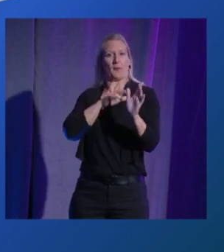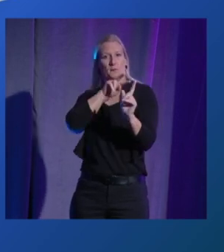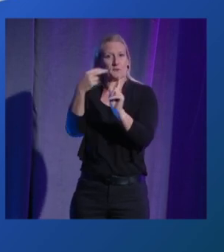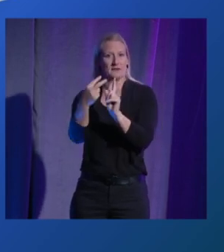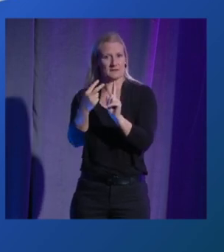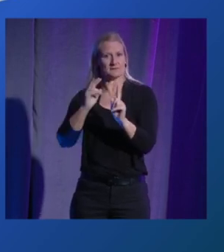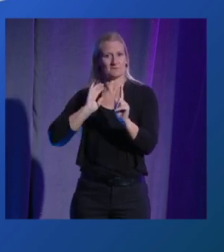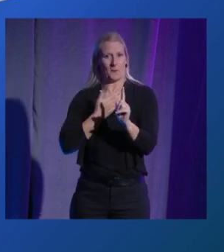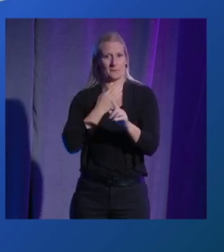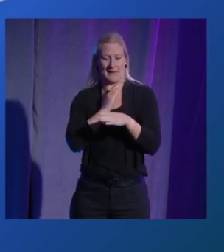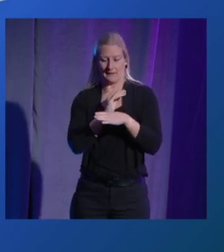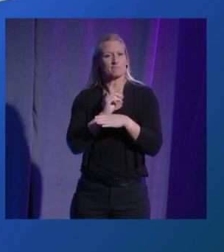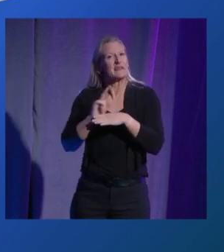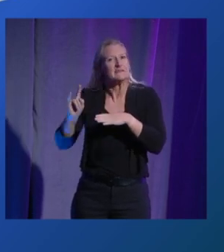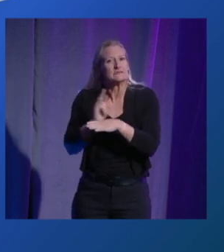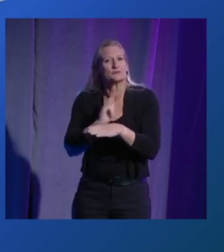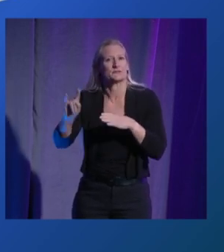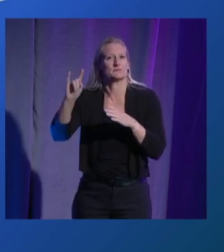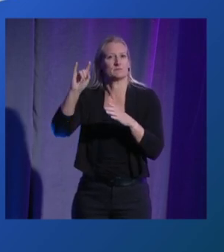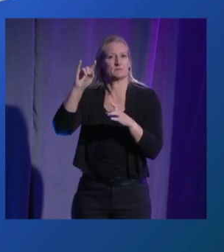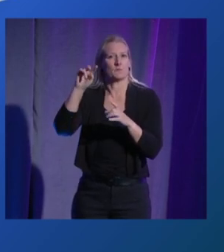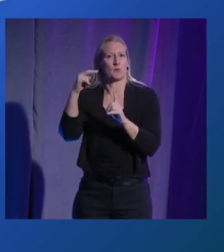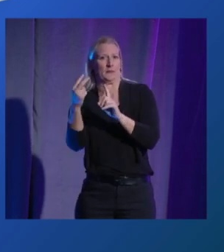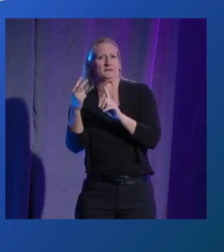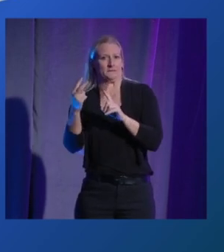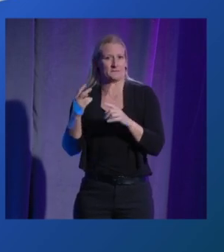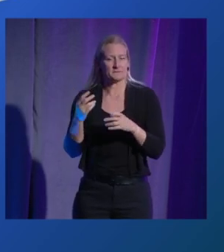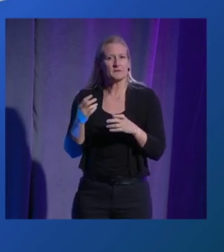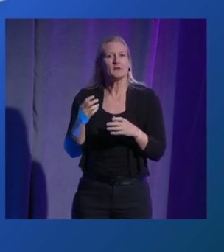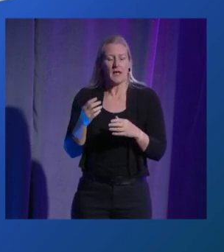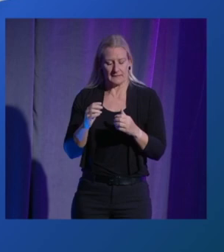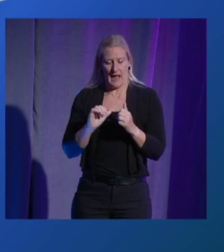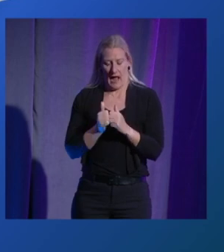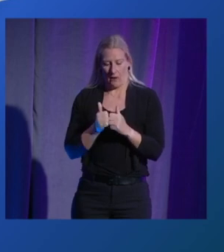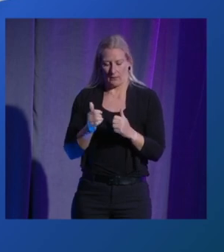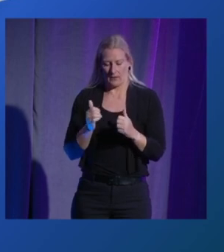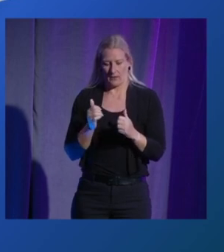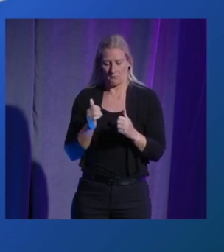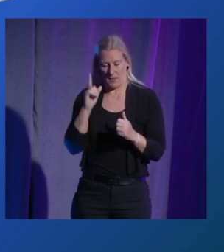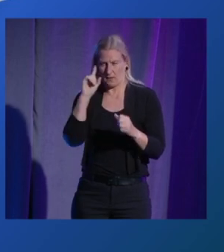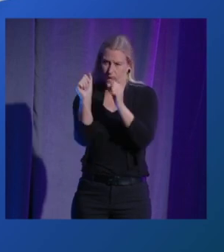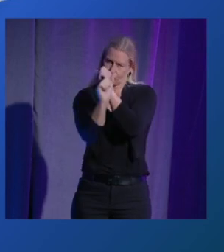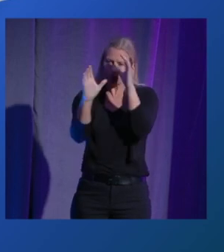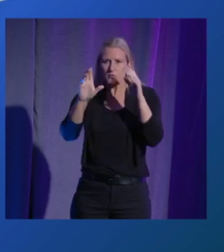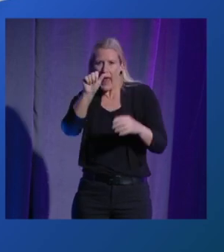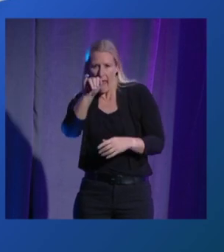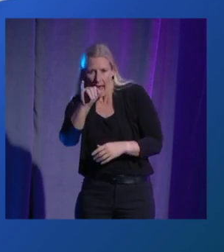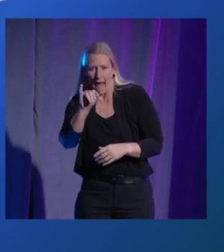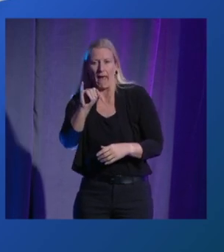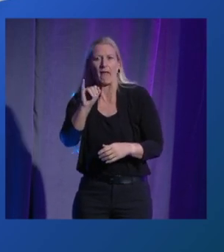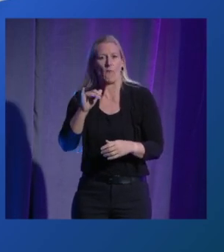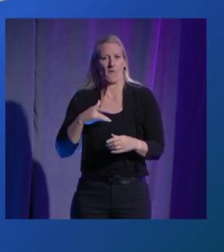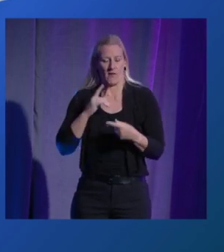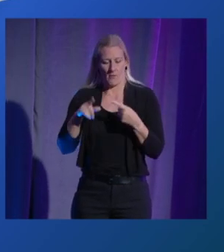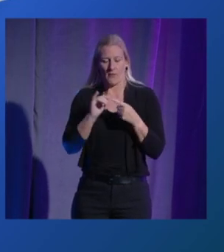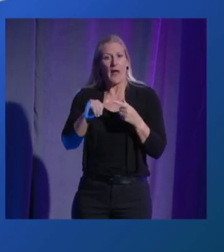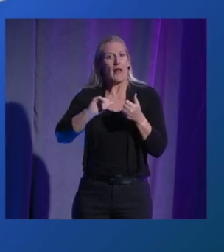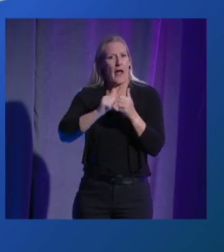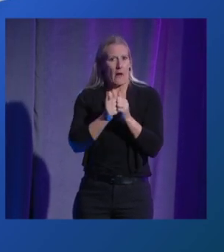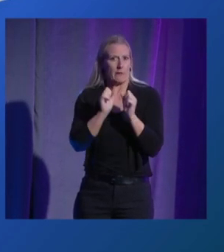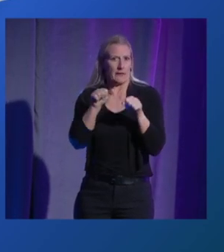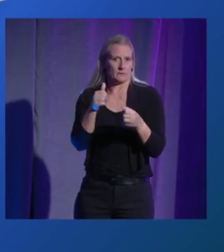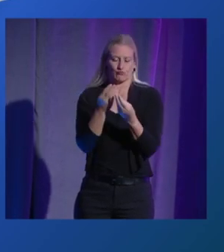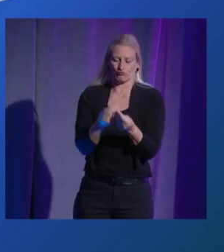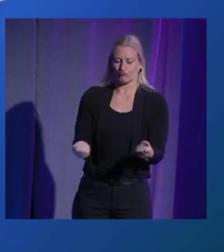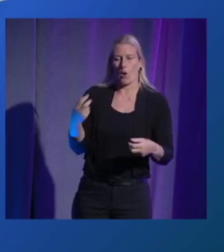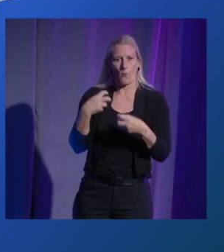Ai and certainly the opportunities uh for us to help our customers solve problems use AI for good which is a big